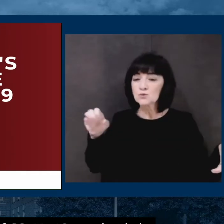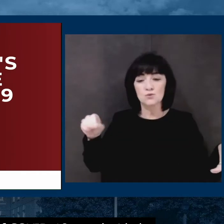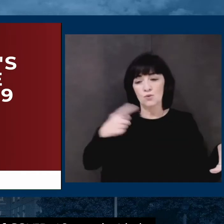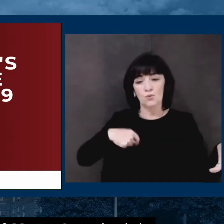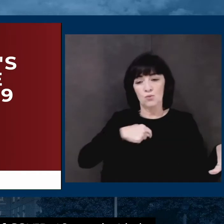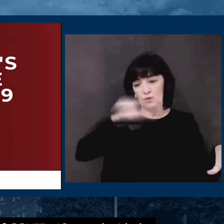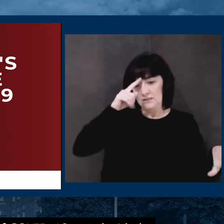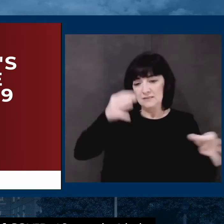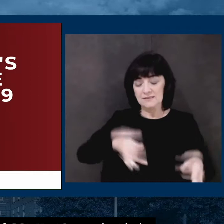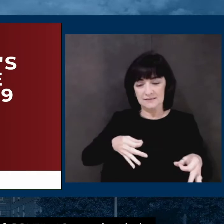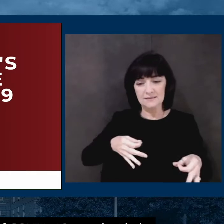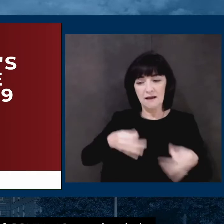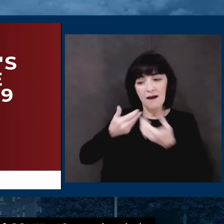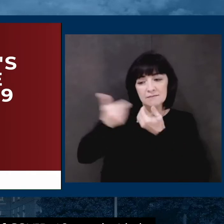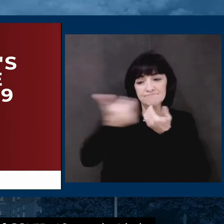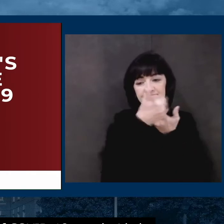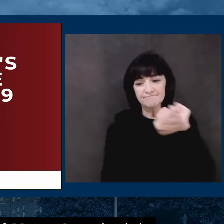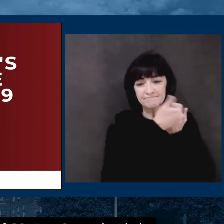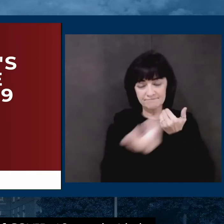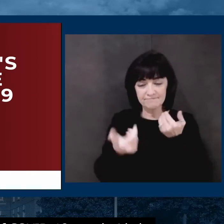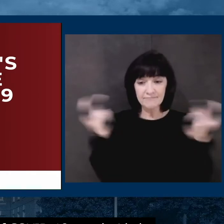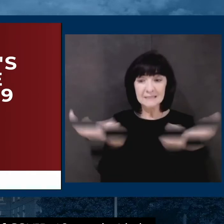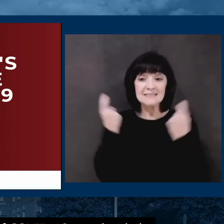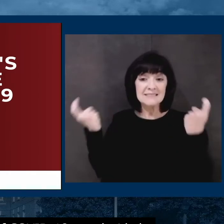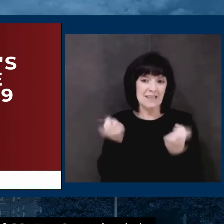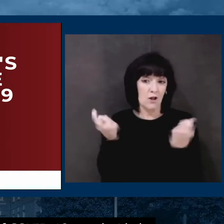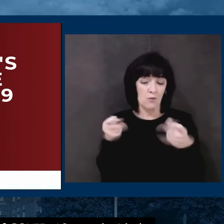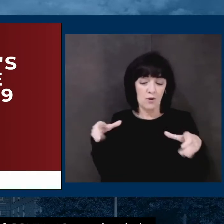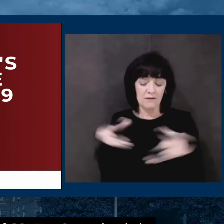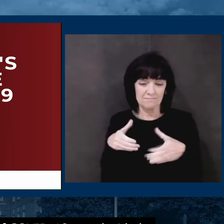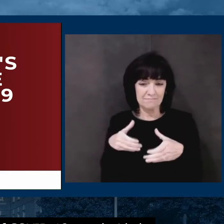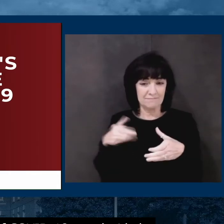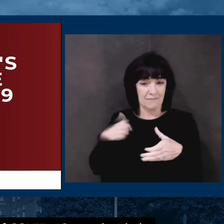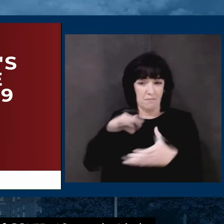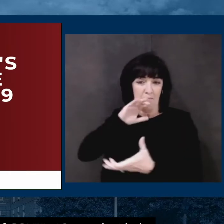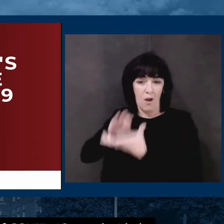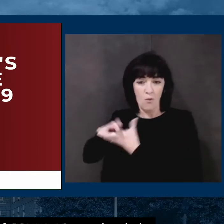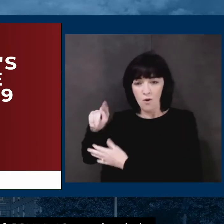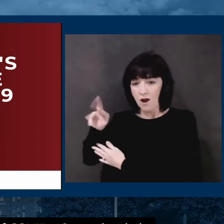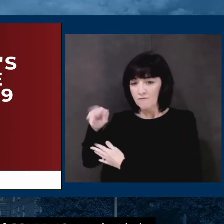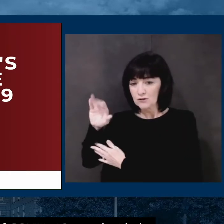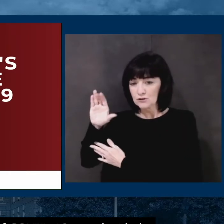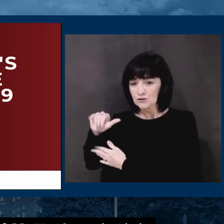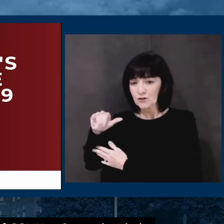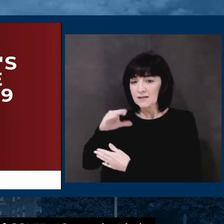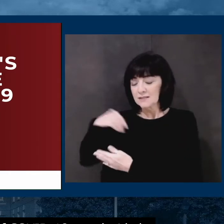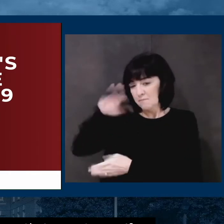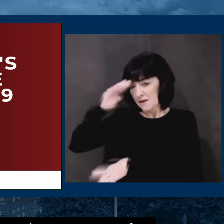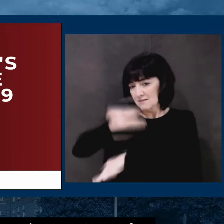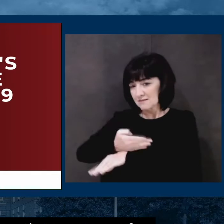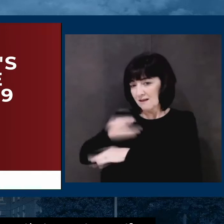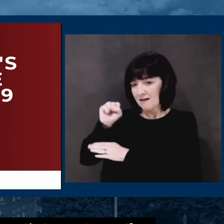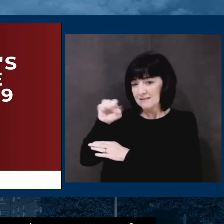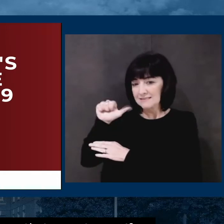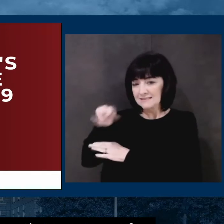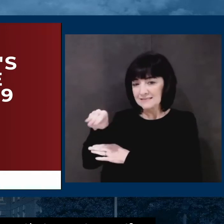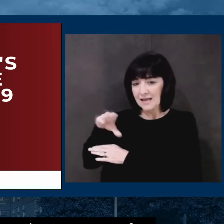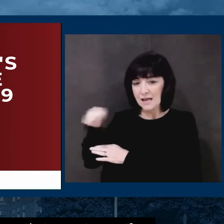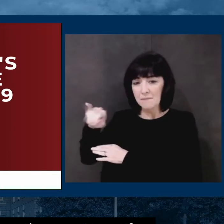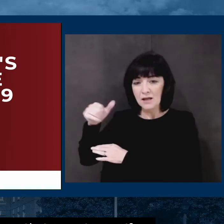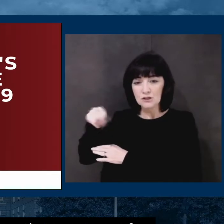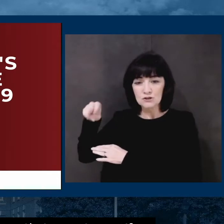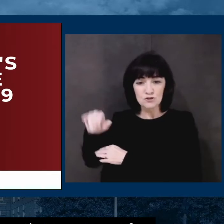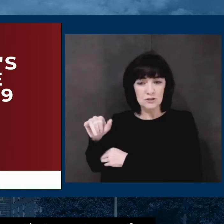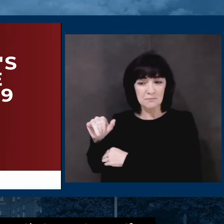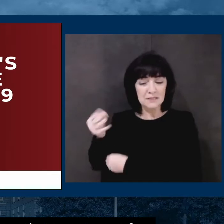families. And so that for me, that meant my wife Tracy and my sons Sam and Jimmy. We had a really